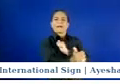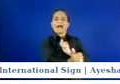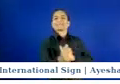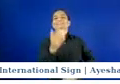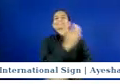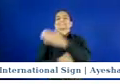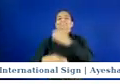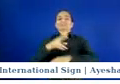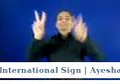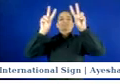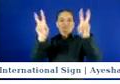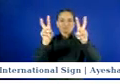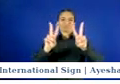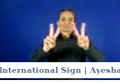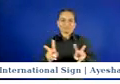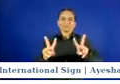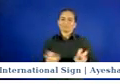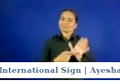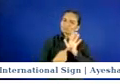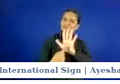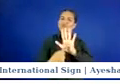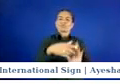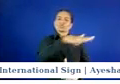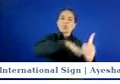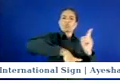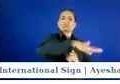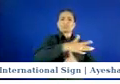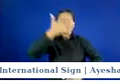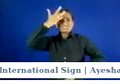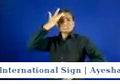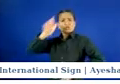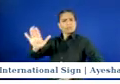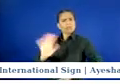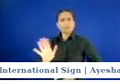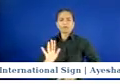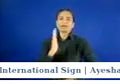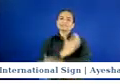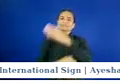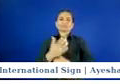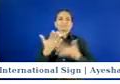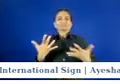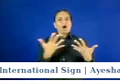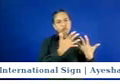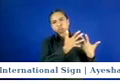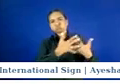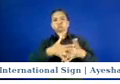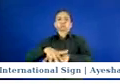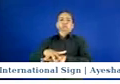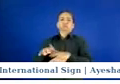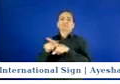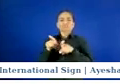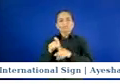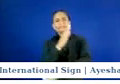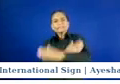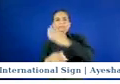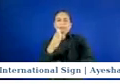barriers in community. So for Zambia, in education, they will define disability in a different way. The health